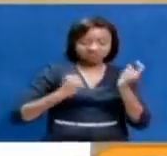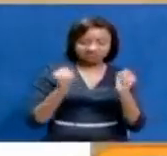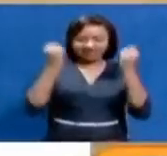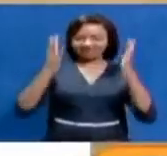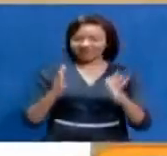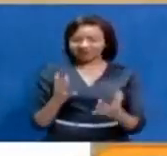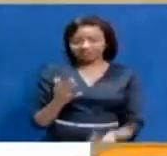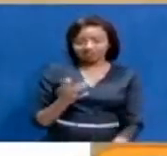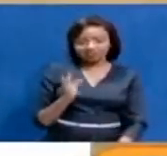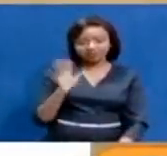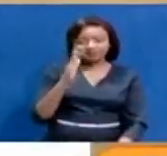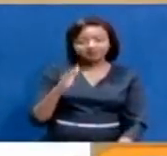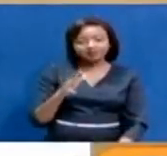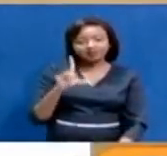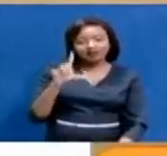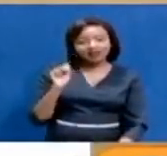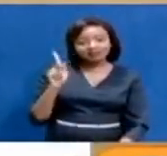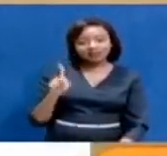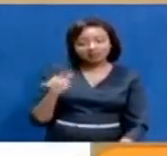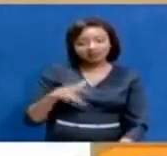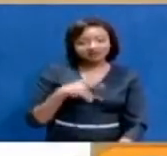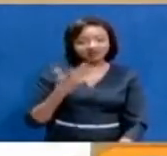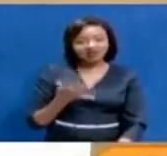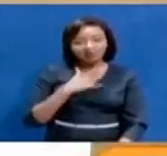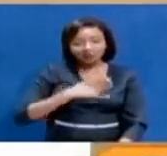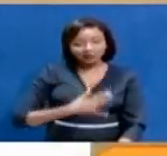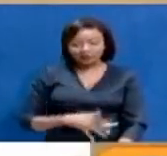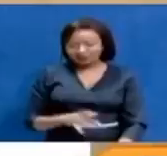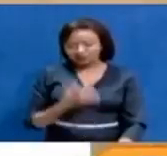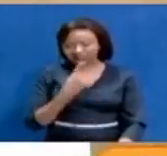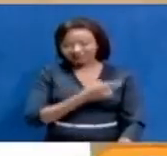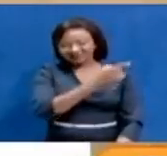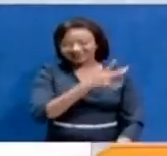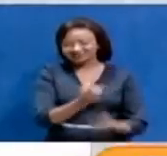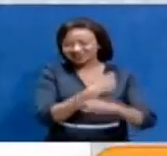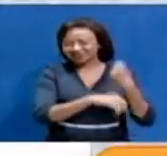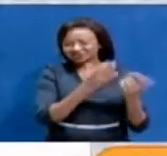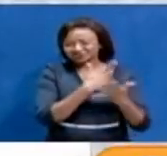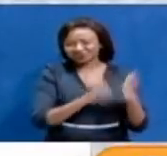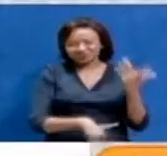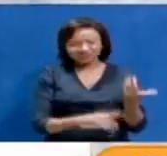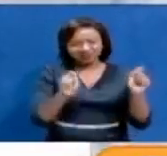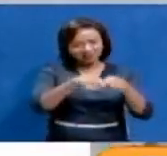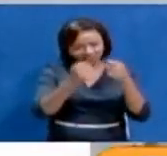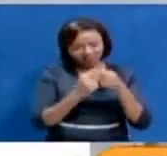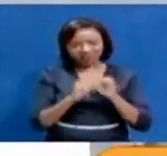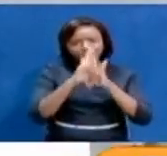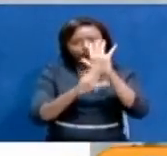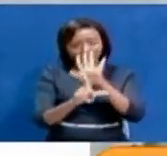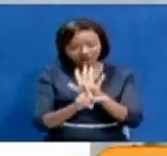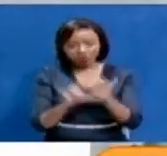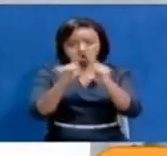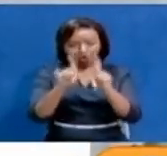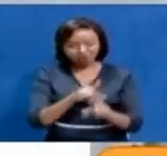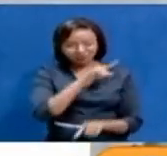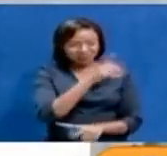not sit well with lawyers. They say his actions amount to gross misconduct, subversion of the rule of law, and contravenes